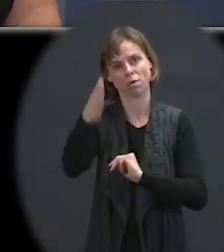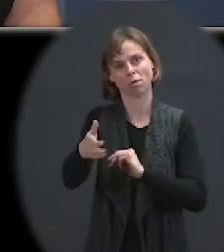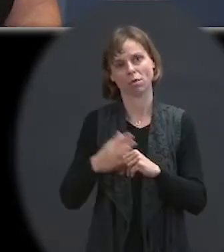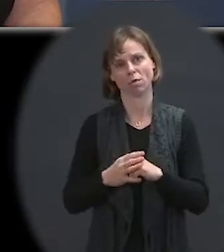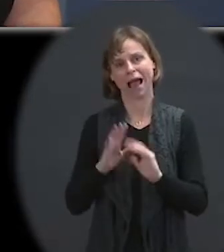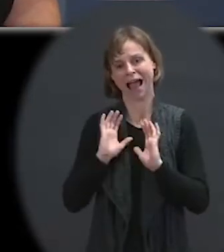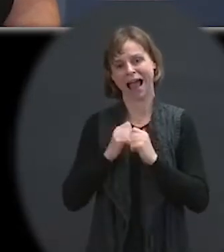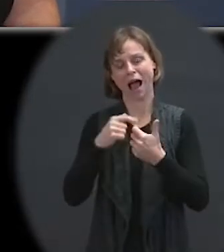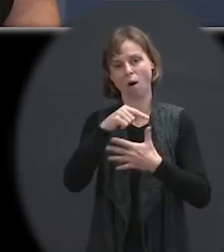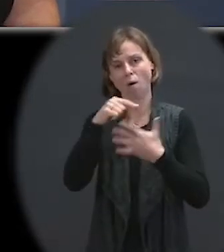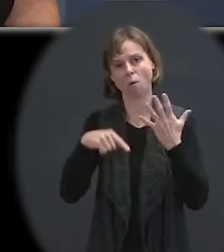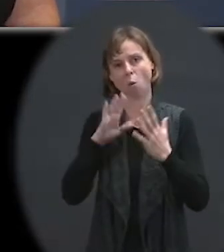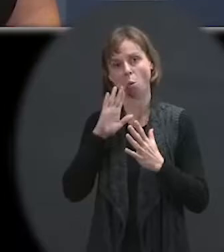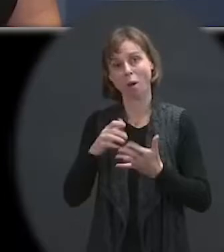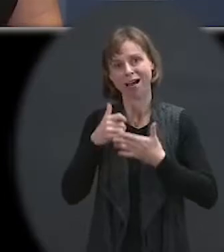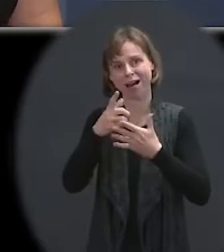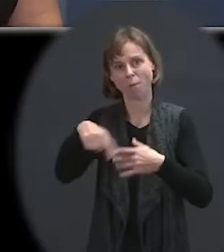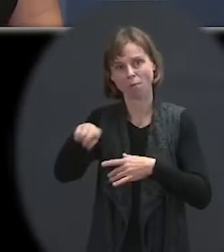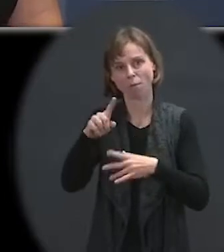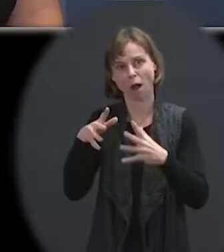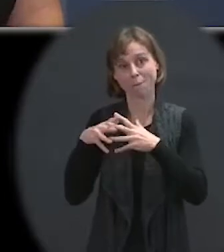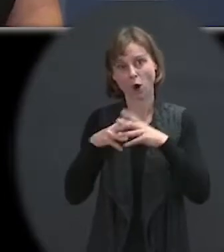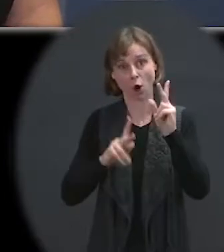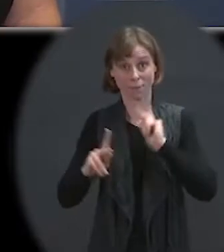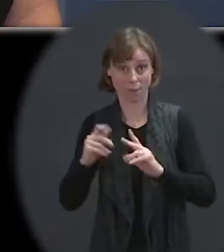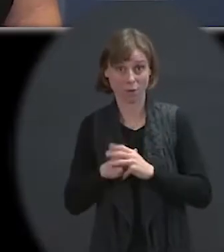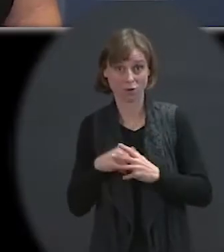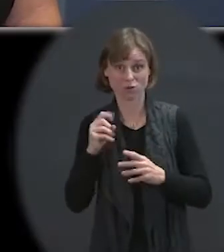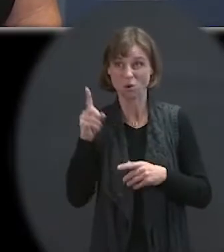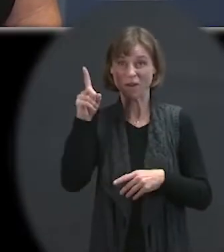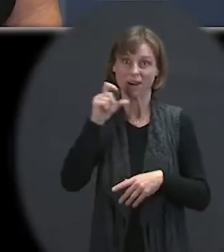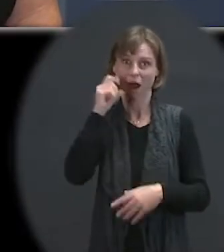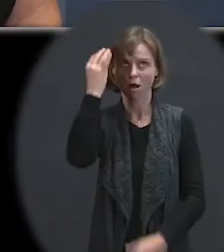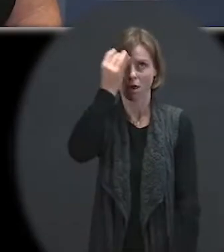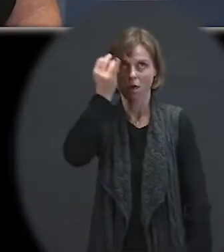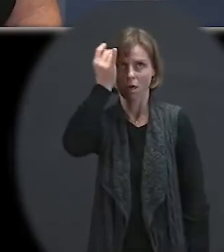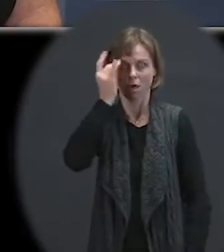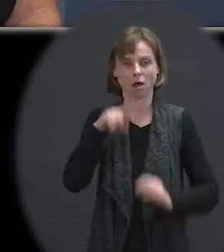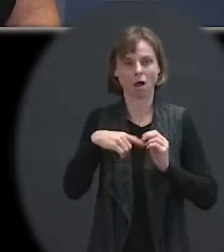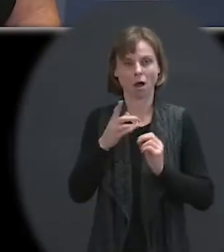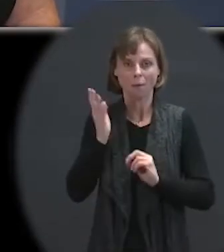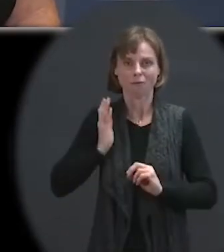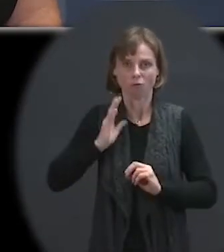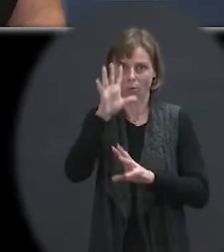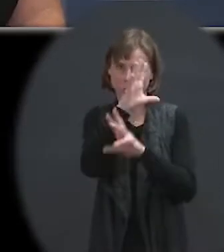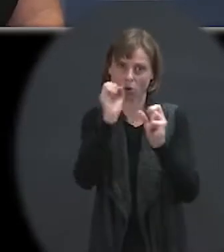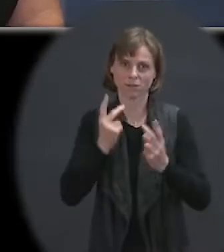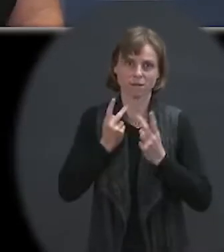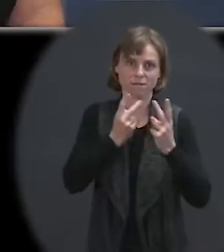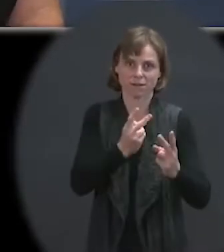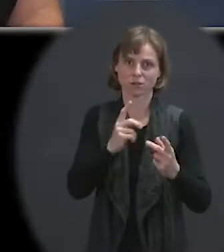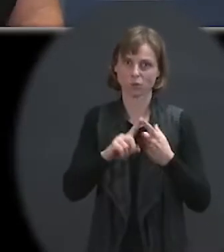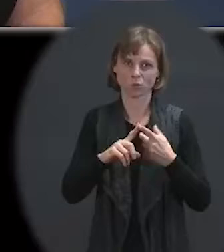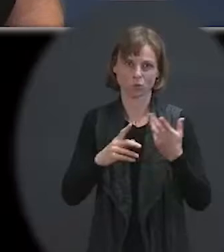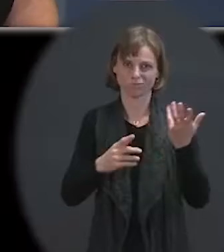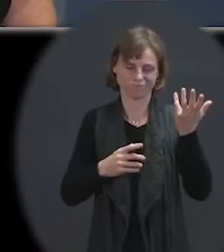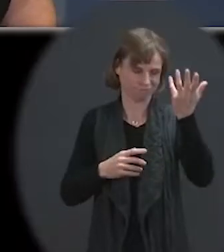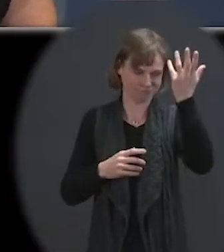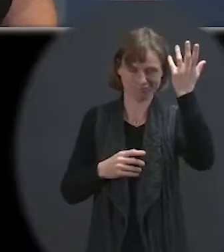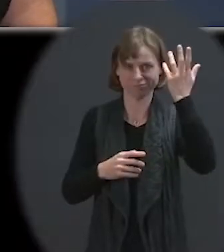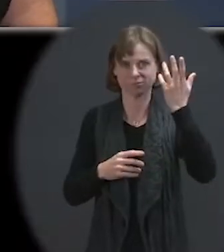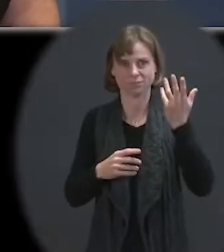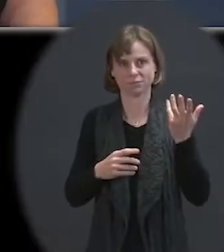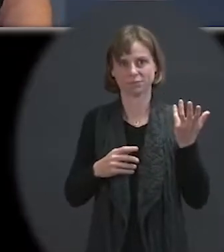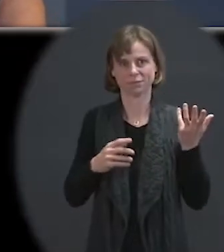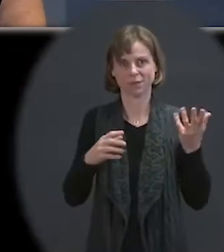help them and our commitment to helping them. So I wouldn't say he's thought a lot about the former president's visit to, I was going